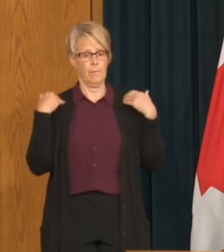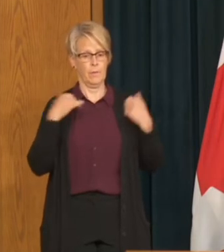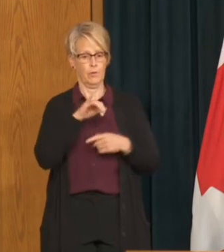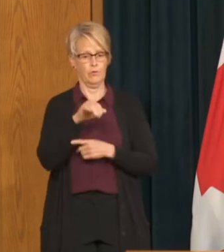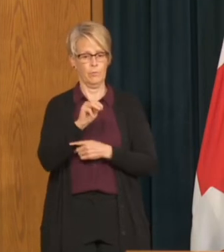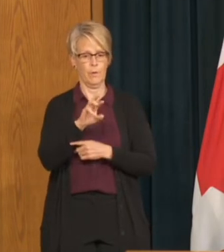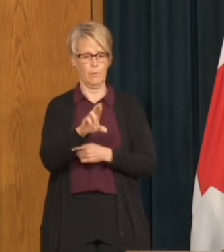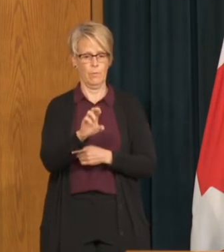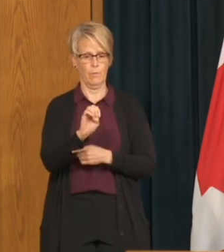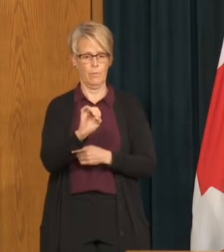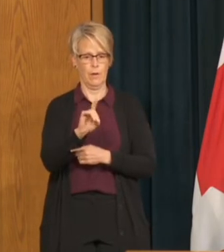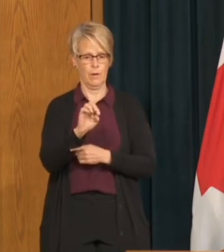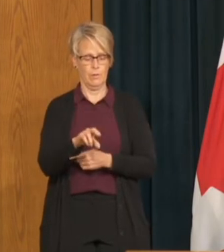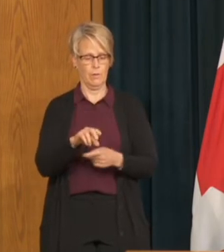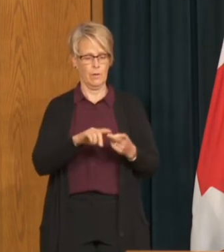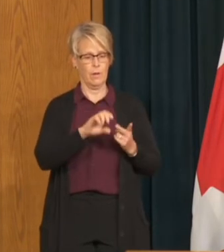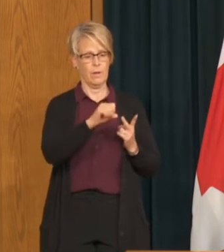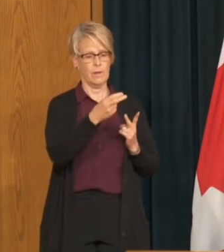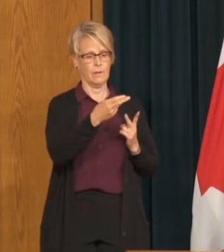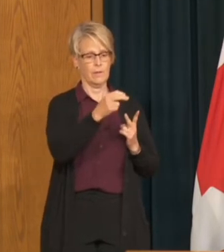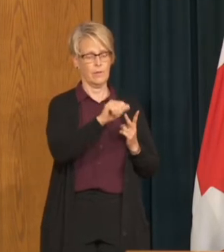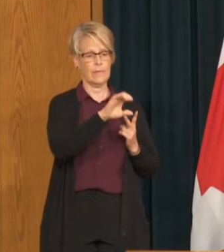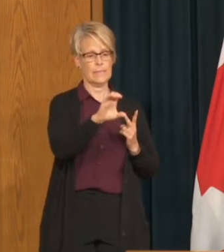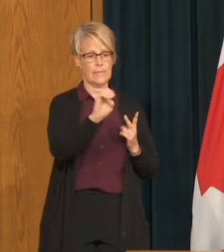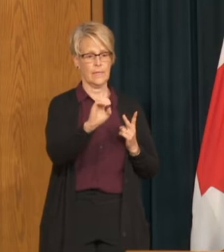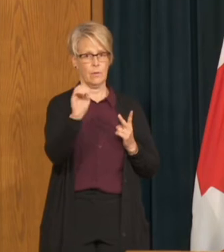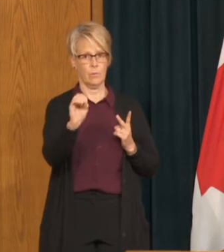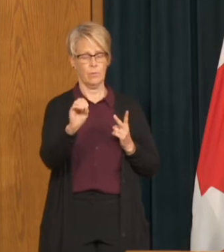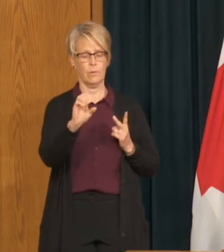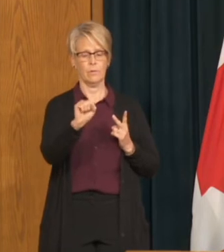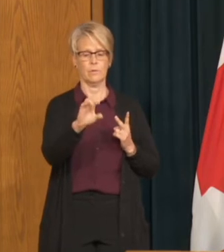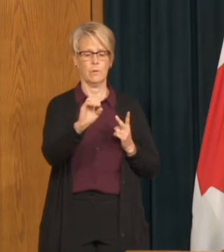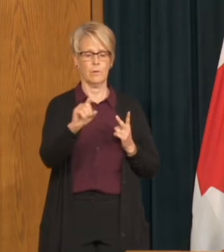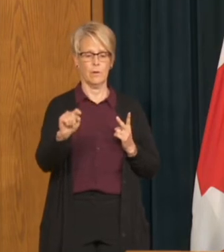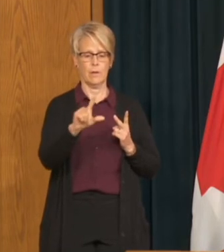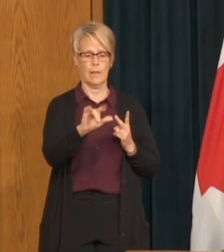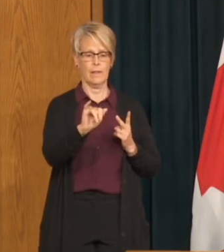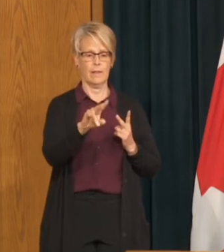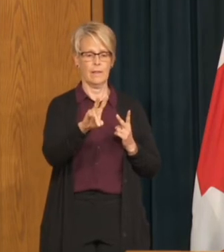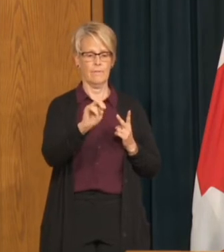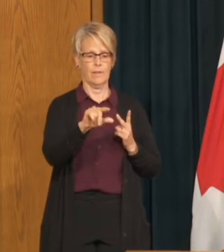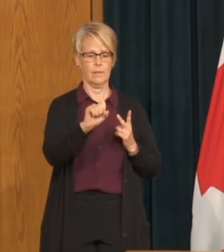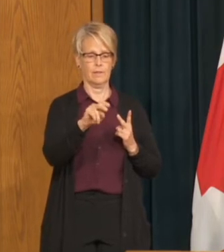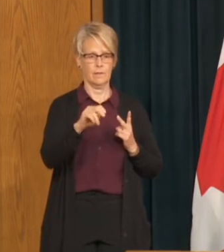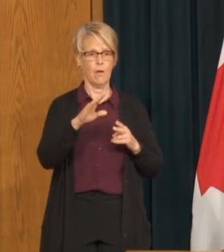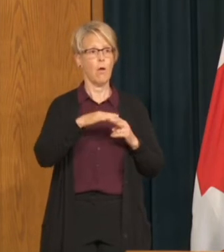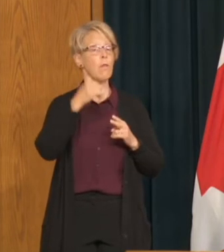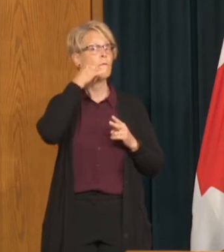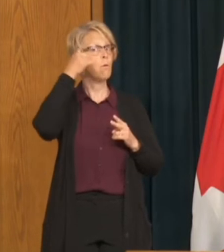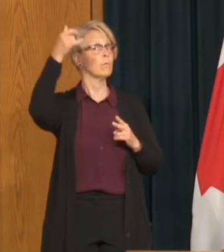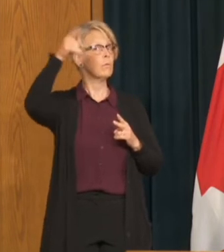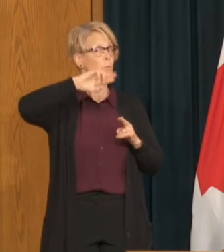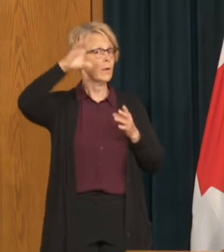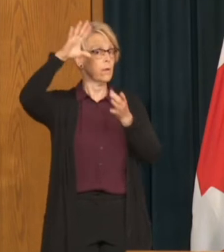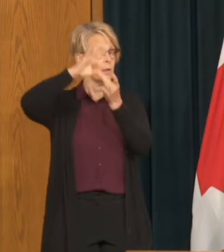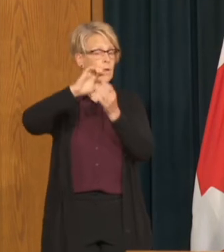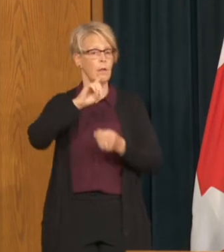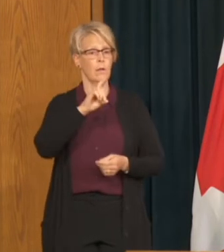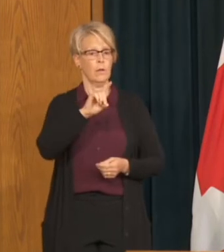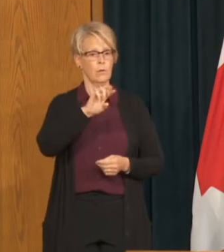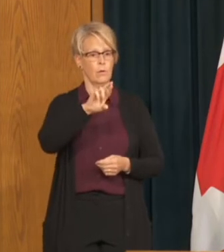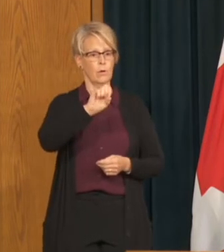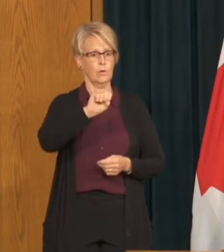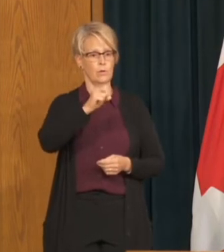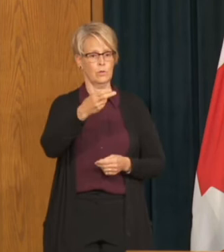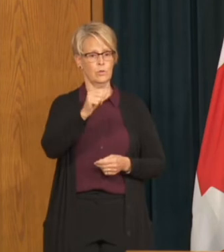Jim Reiter, SHA CEO Scott Livingstone, and on the line we have Dr. Shahab,